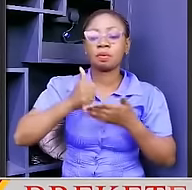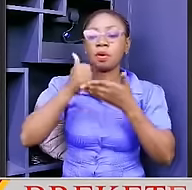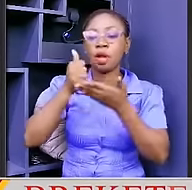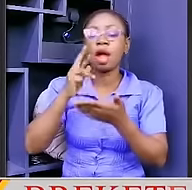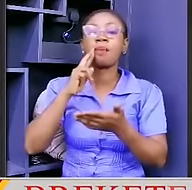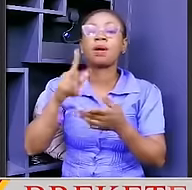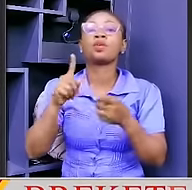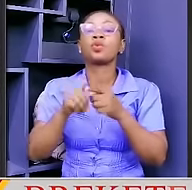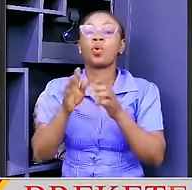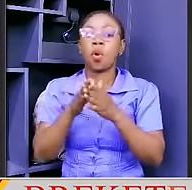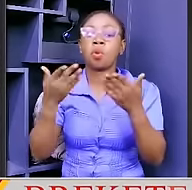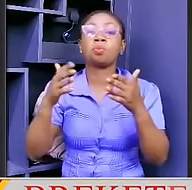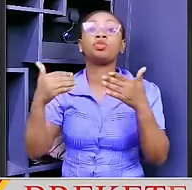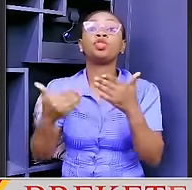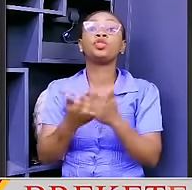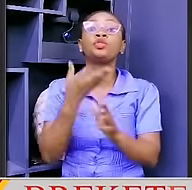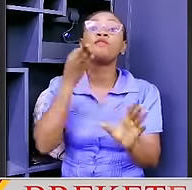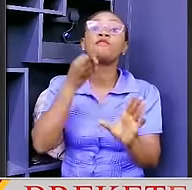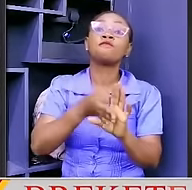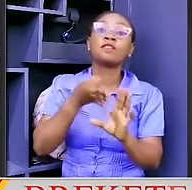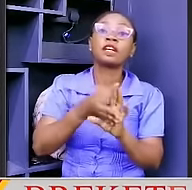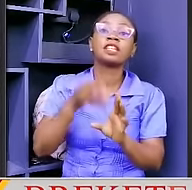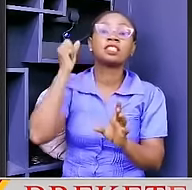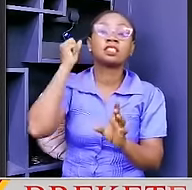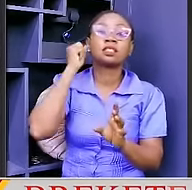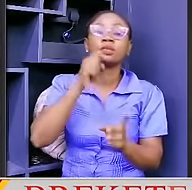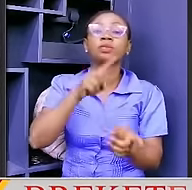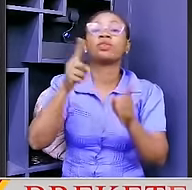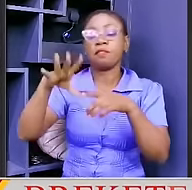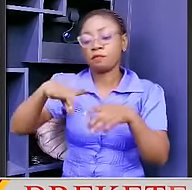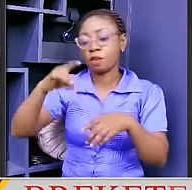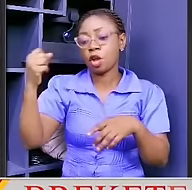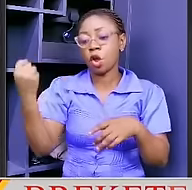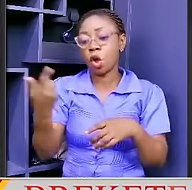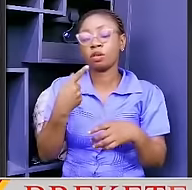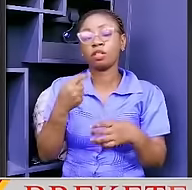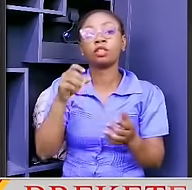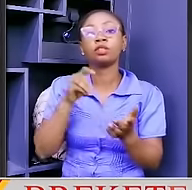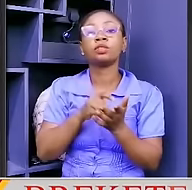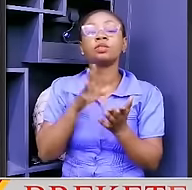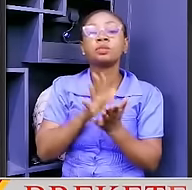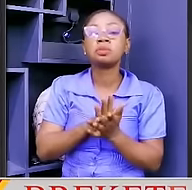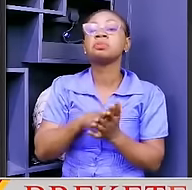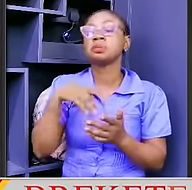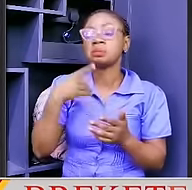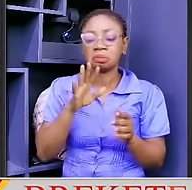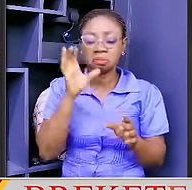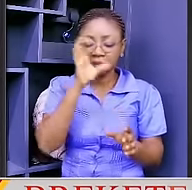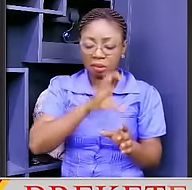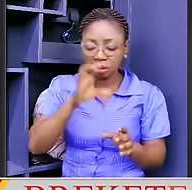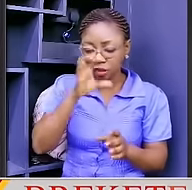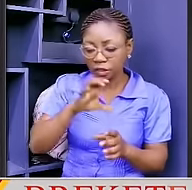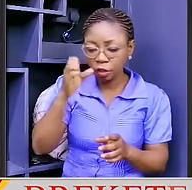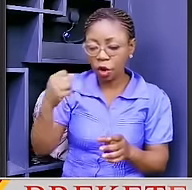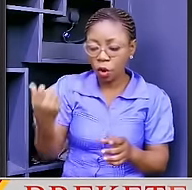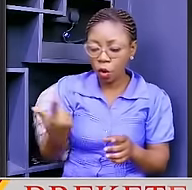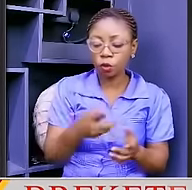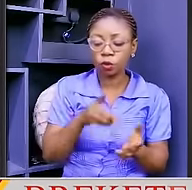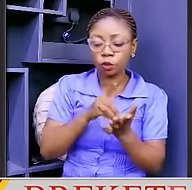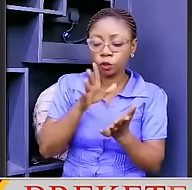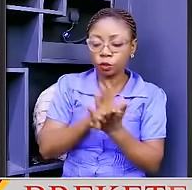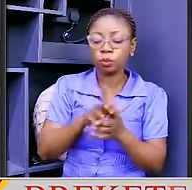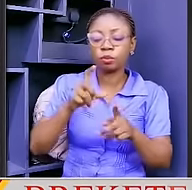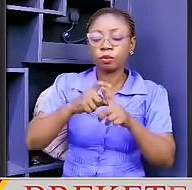her open new file. So say make she go find all the documents. So now so she waka. Begin file all the documents one by one